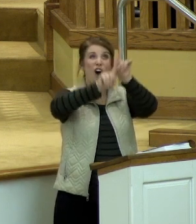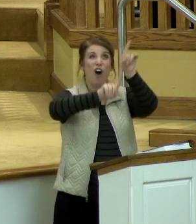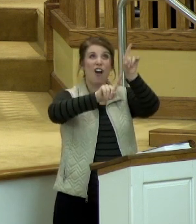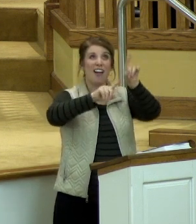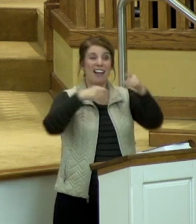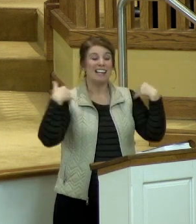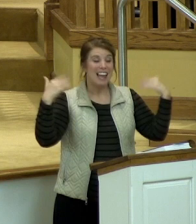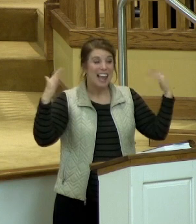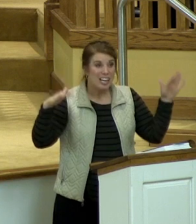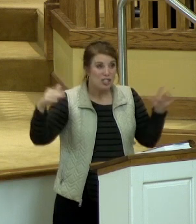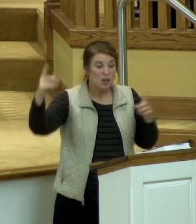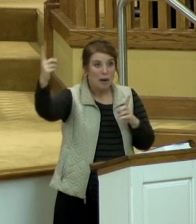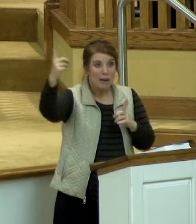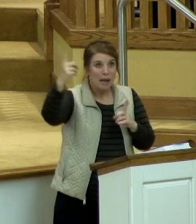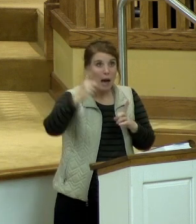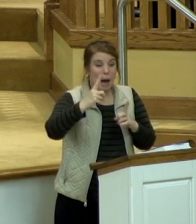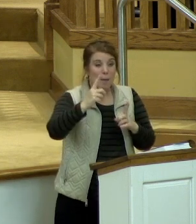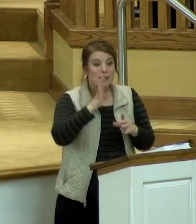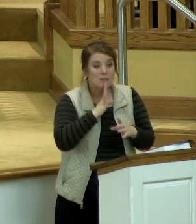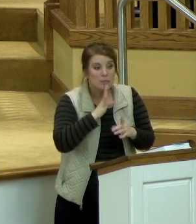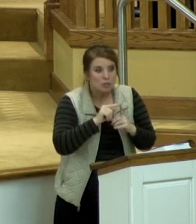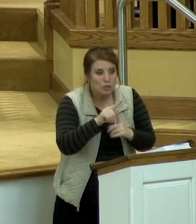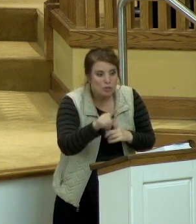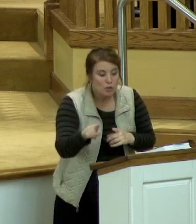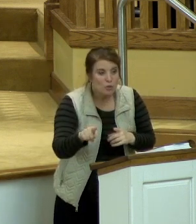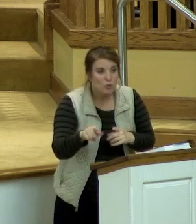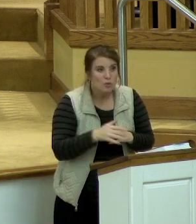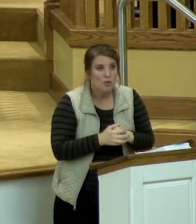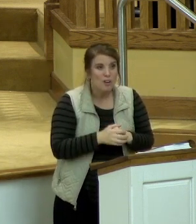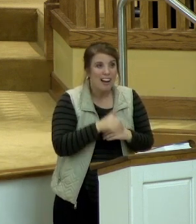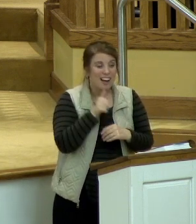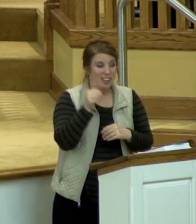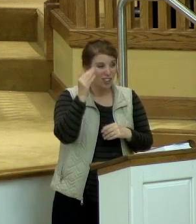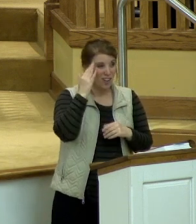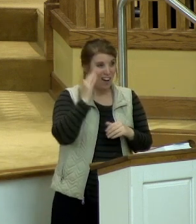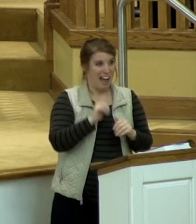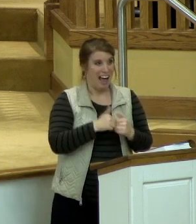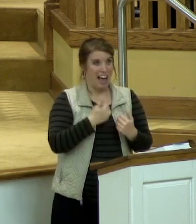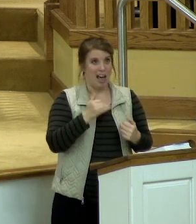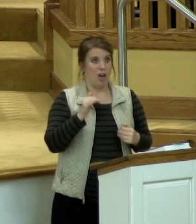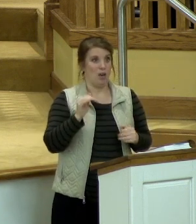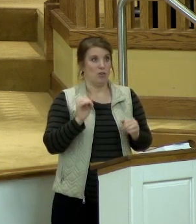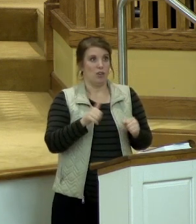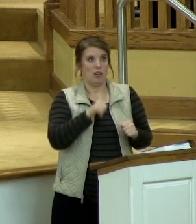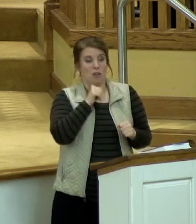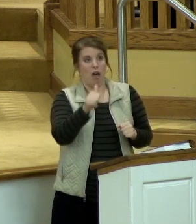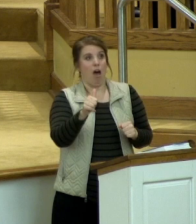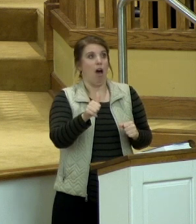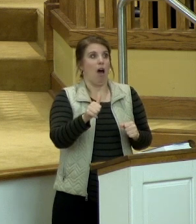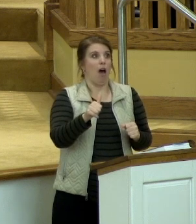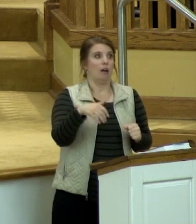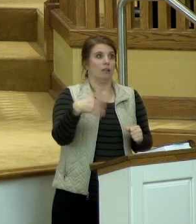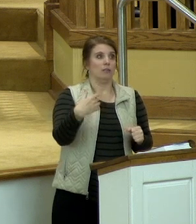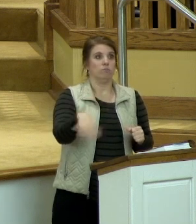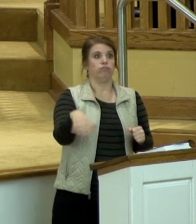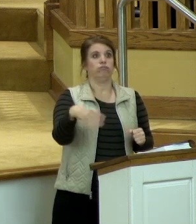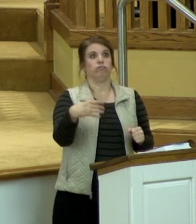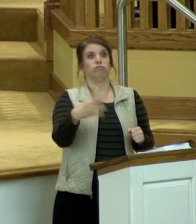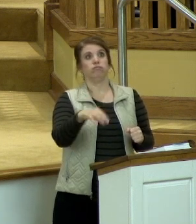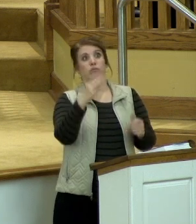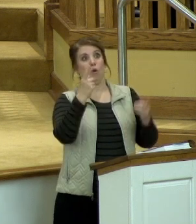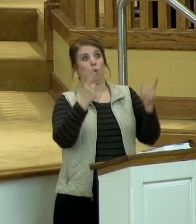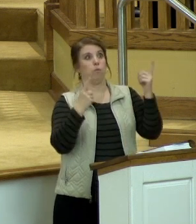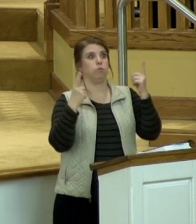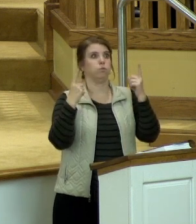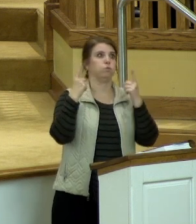angel comes and speaks to you, I don't know how you could just not marvel and